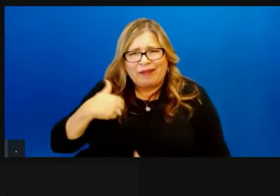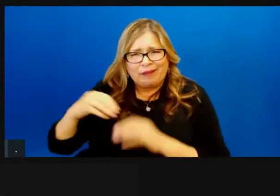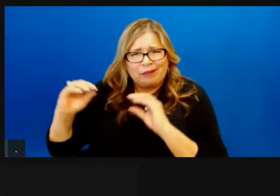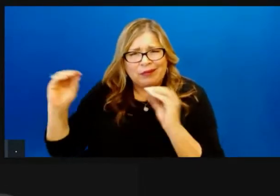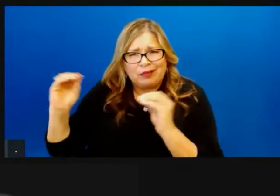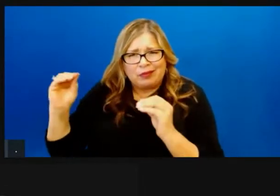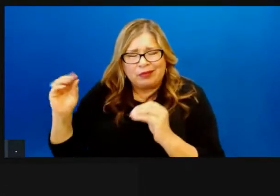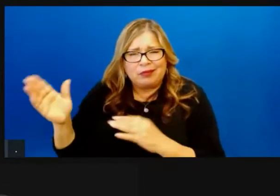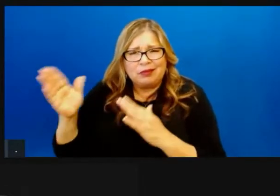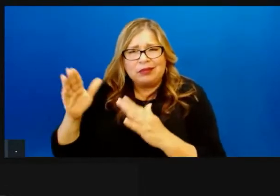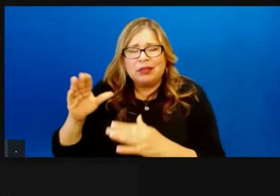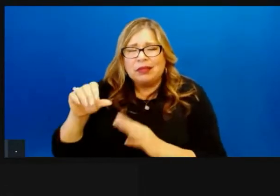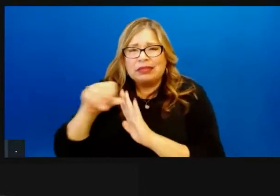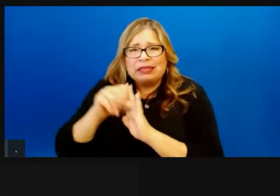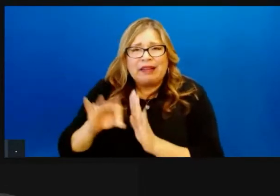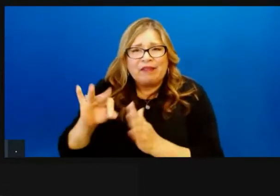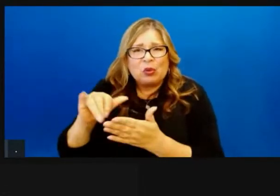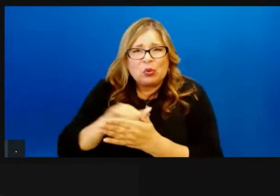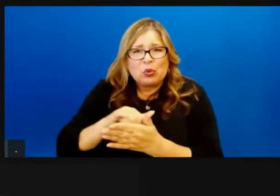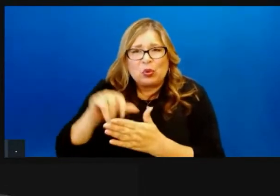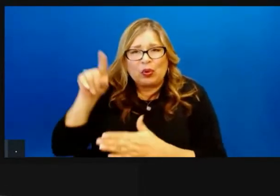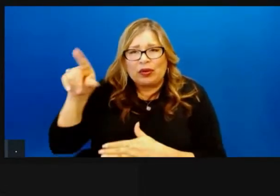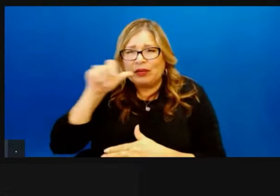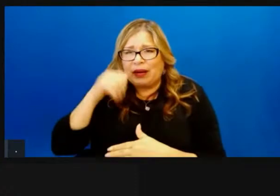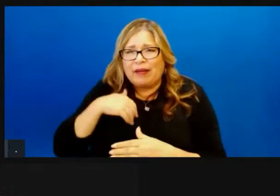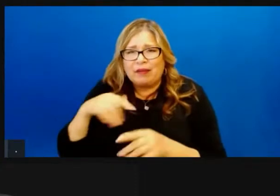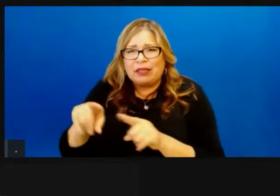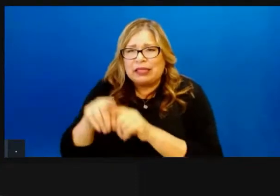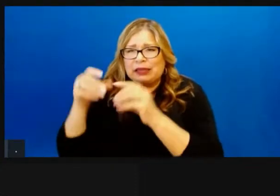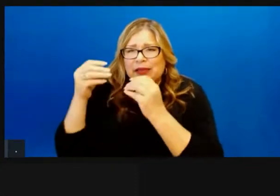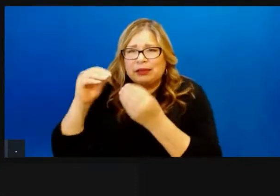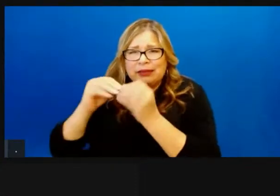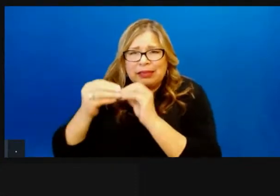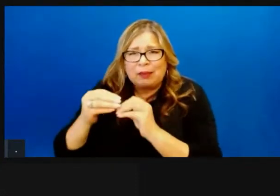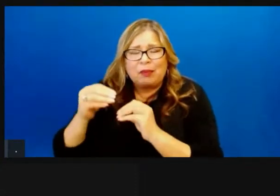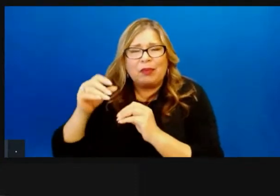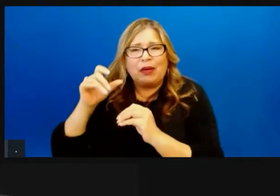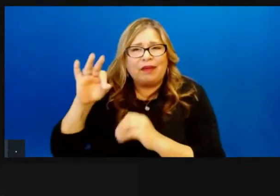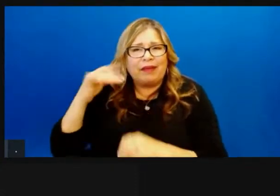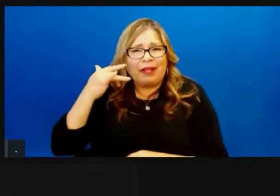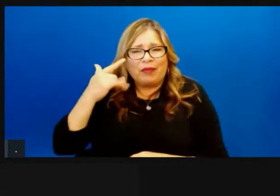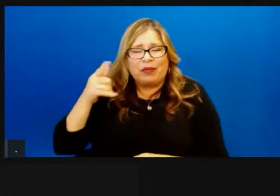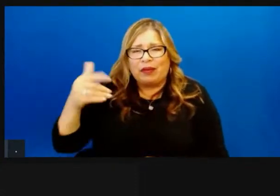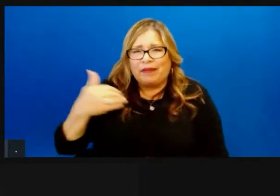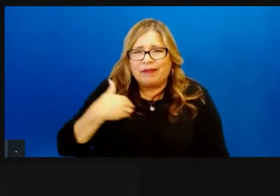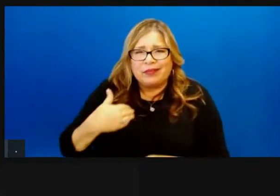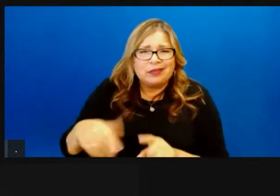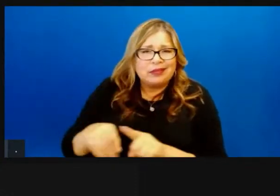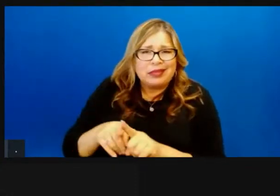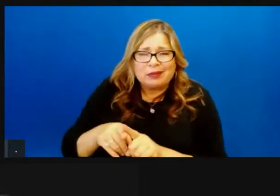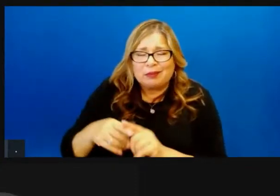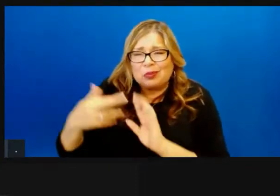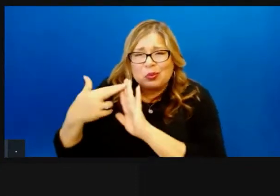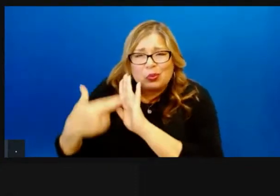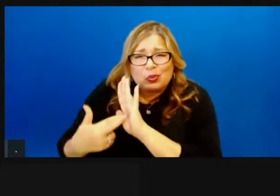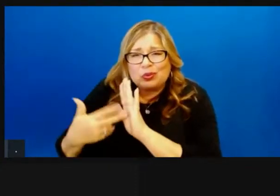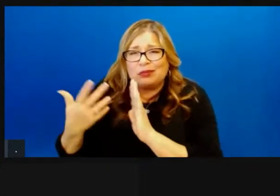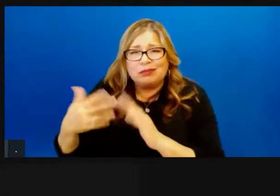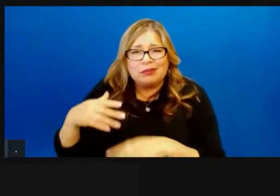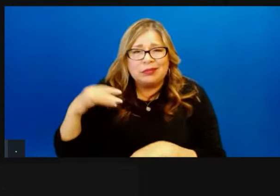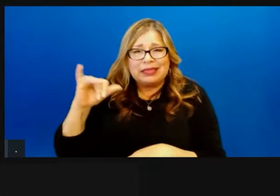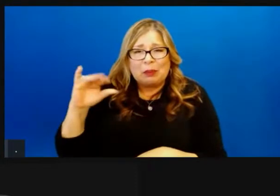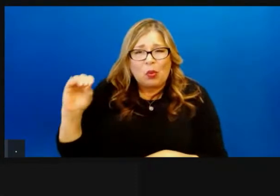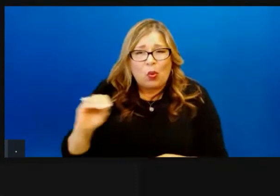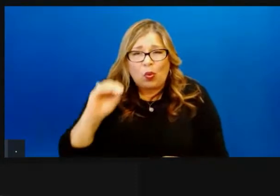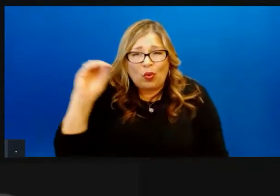about as many as California, and has the same kind of mask rules, or has had it. Same with Oregon and Washington and many of